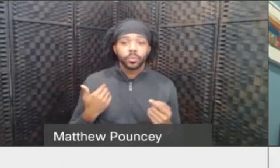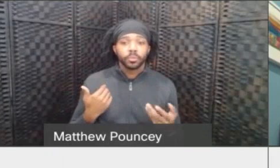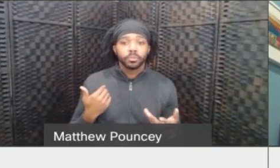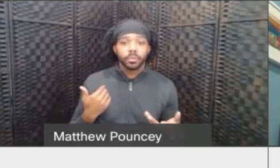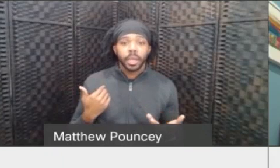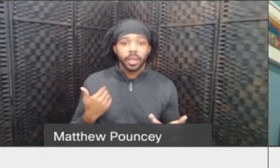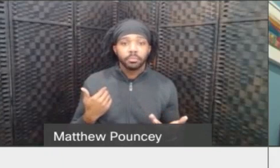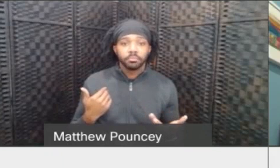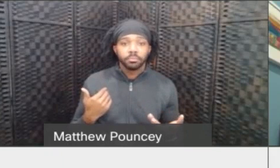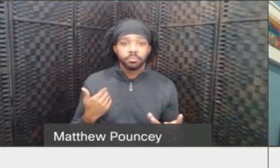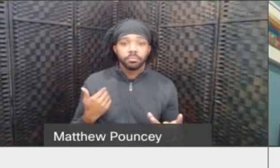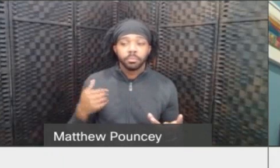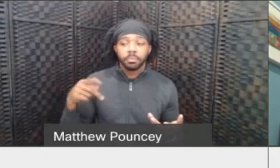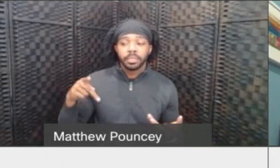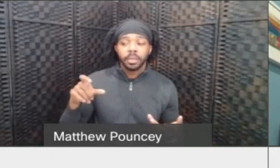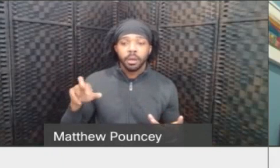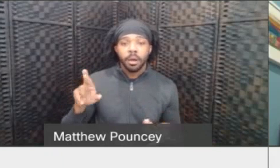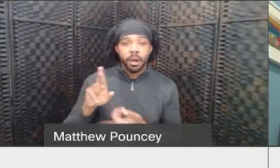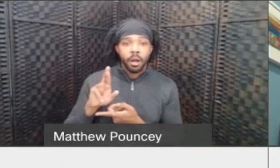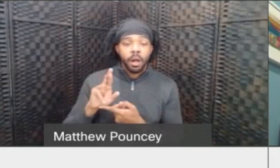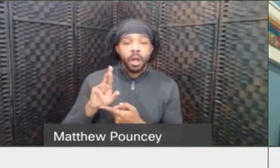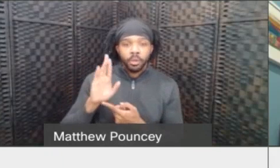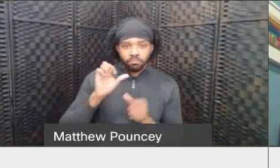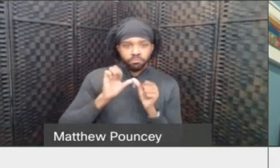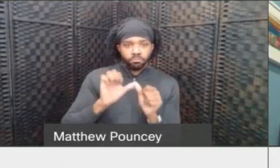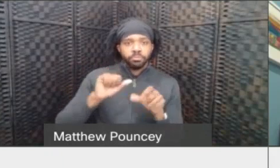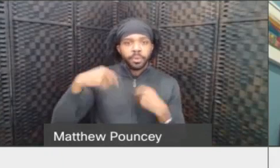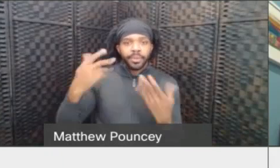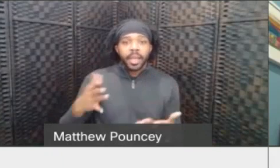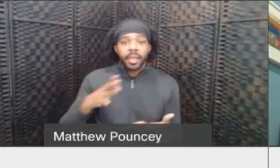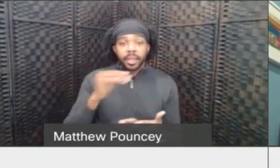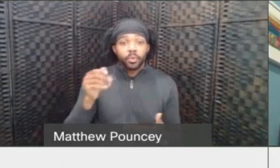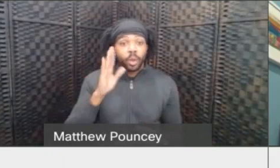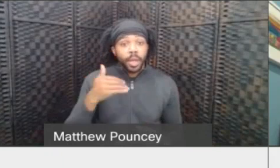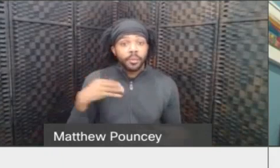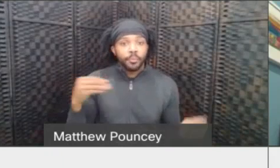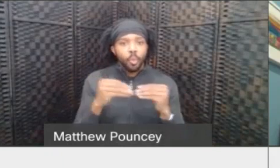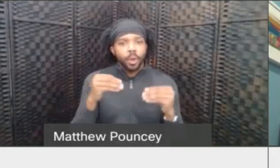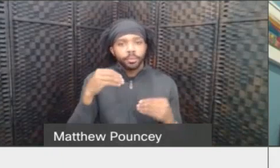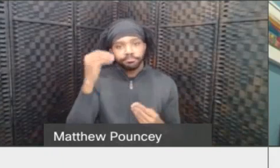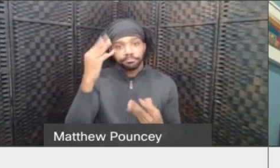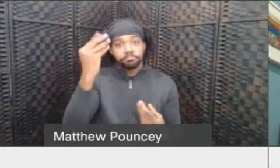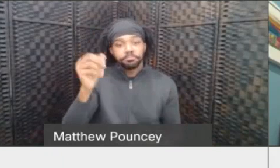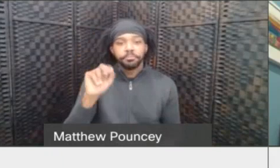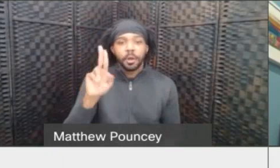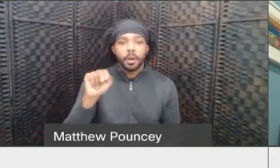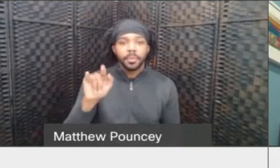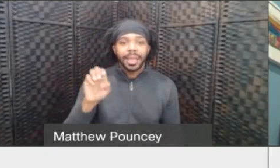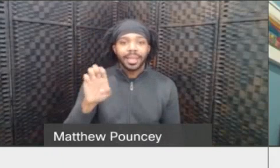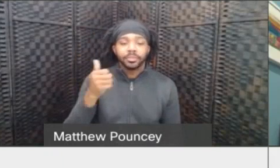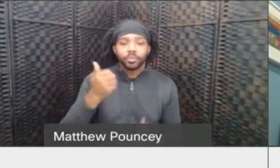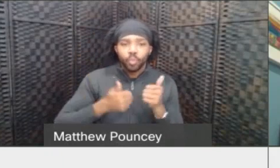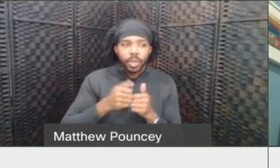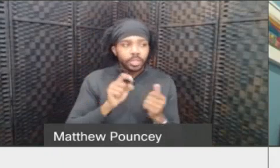and PCR will continue to be provided, and we'll provide updates about which entity is providing